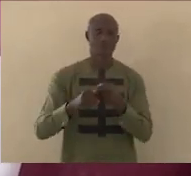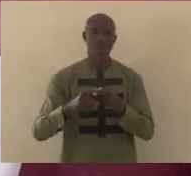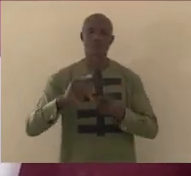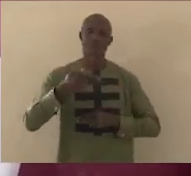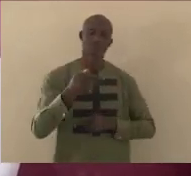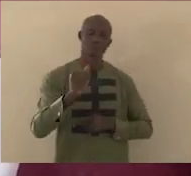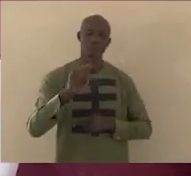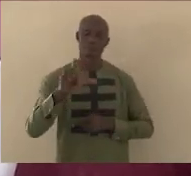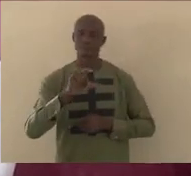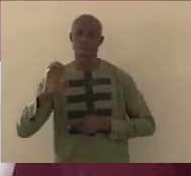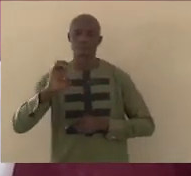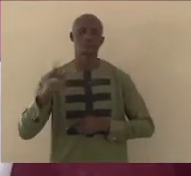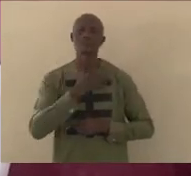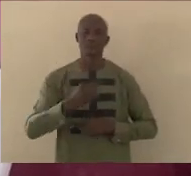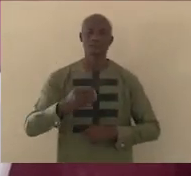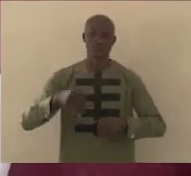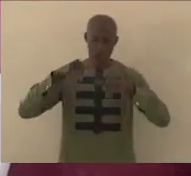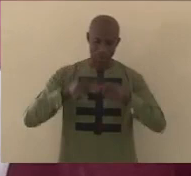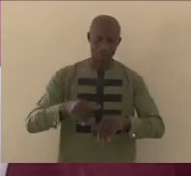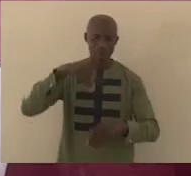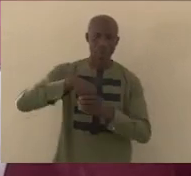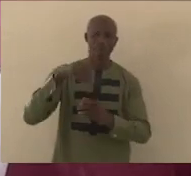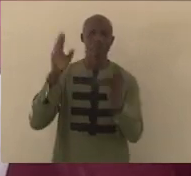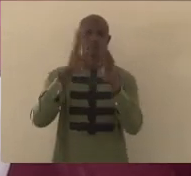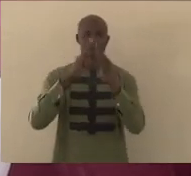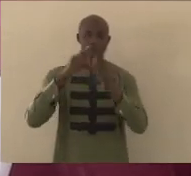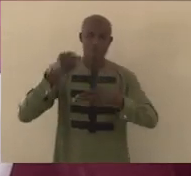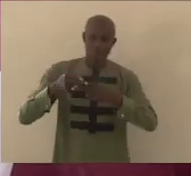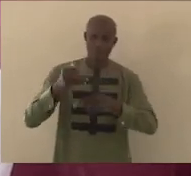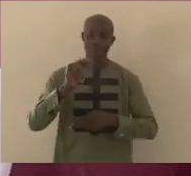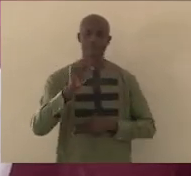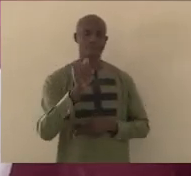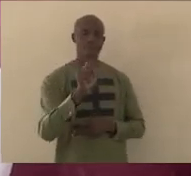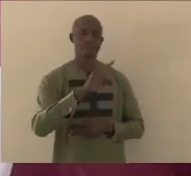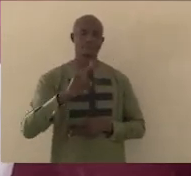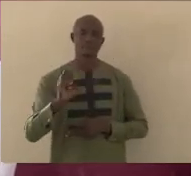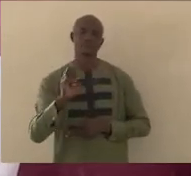district of Galilee. And he went and dwelt in a city called Nazareth,